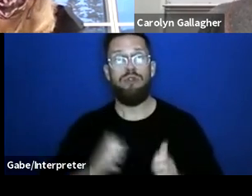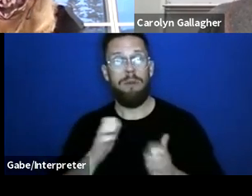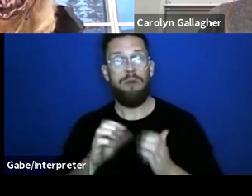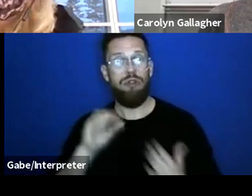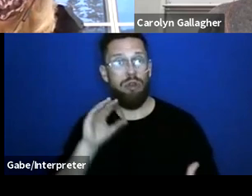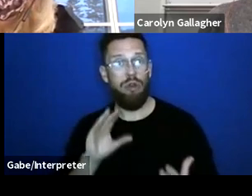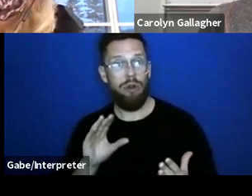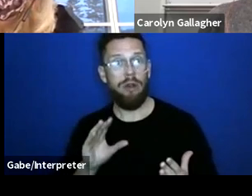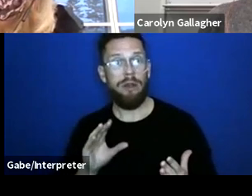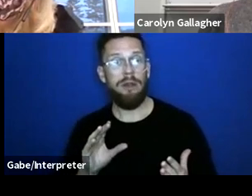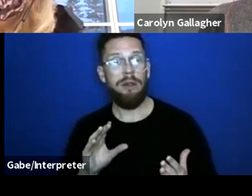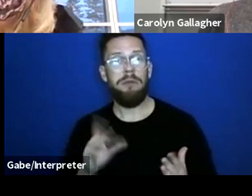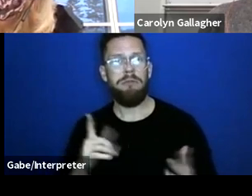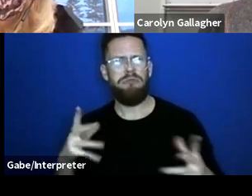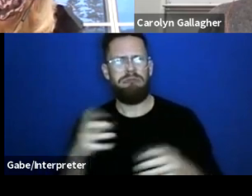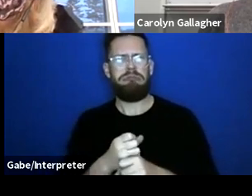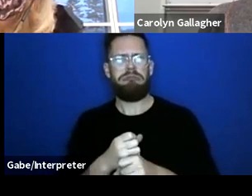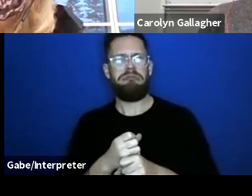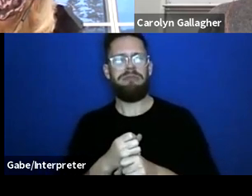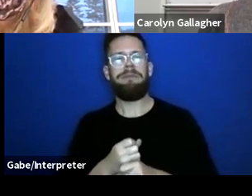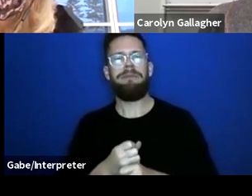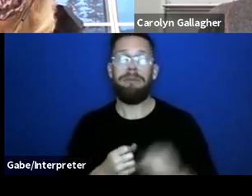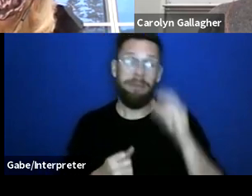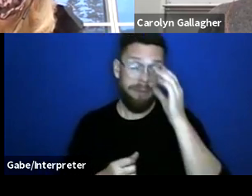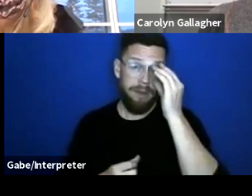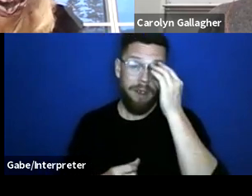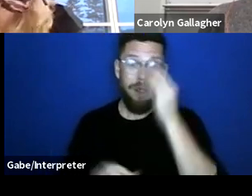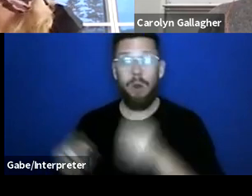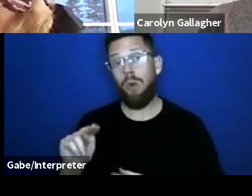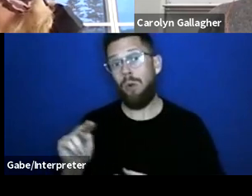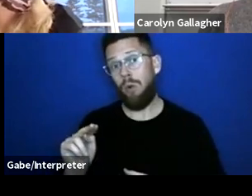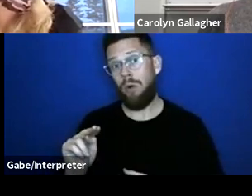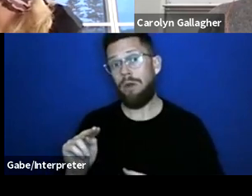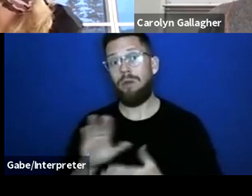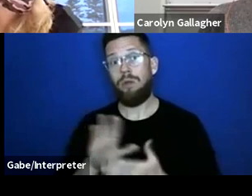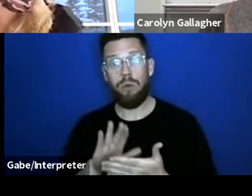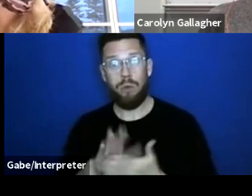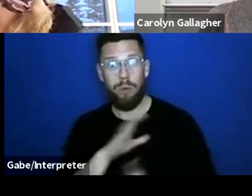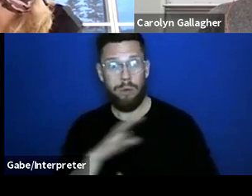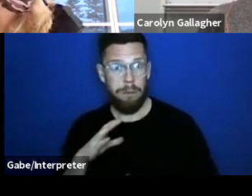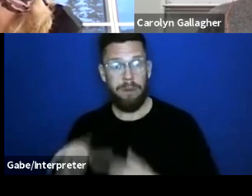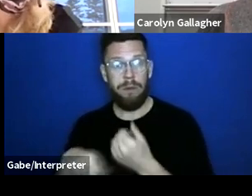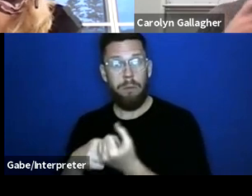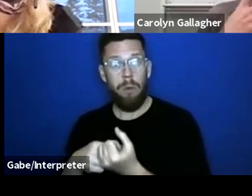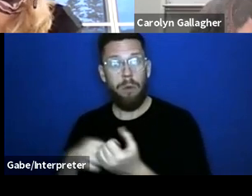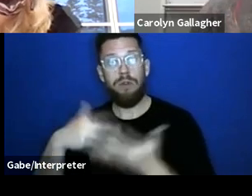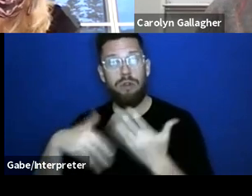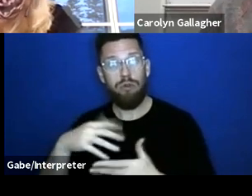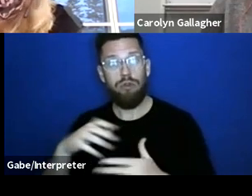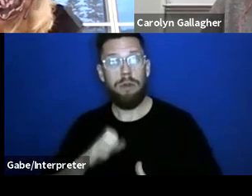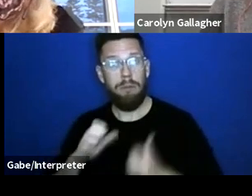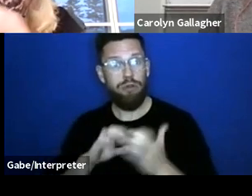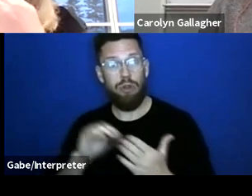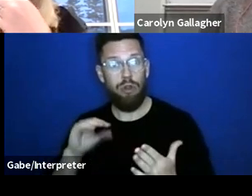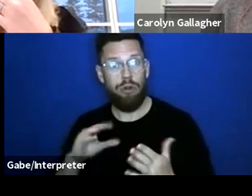says the Norton School Committee Administration, in conjunction with the Teachers Association, co-sponsored and supported the social emotional learning initiative.